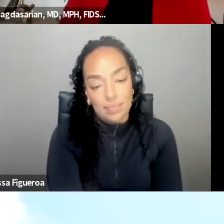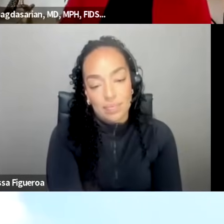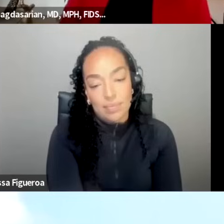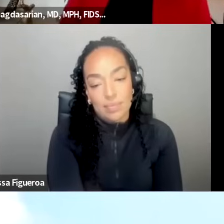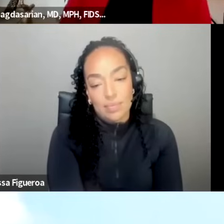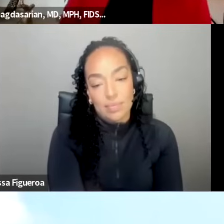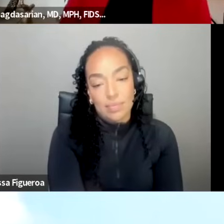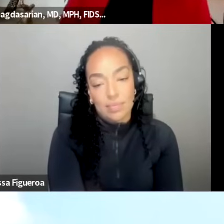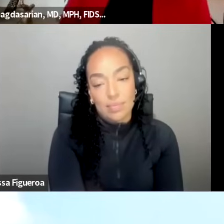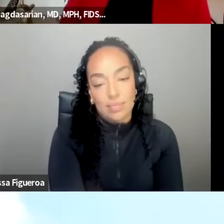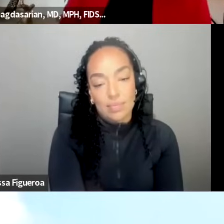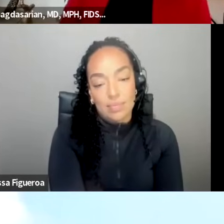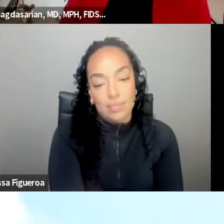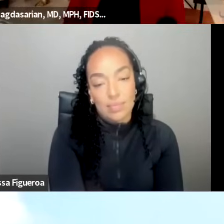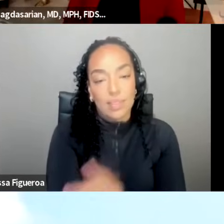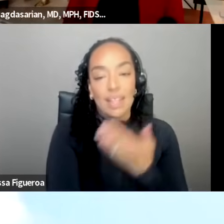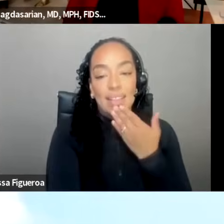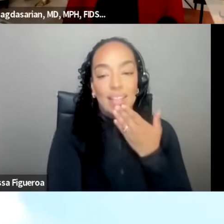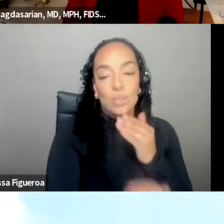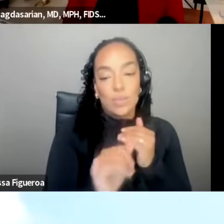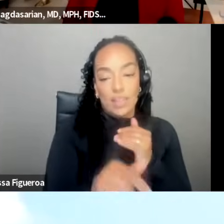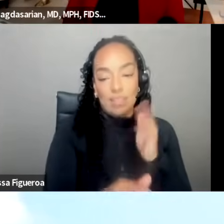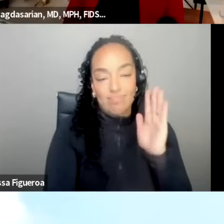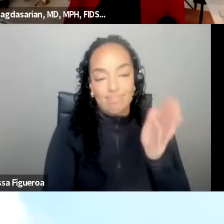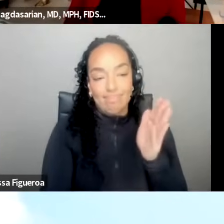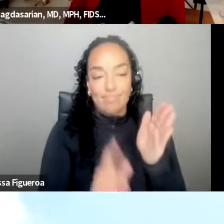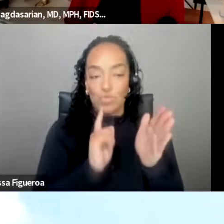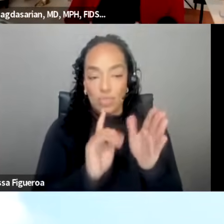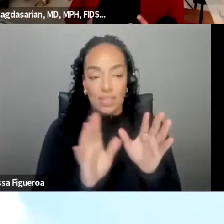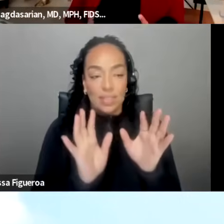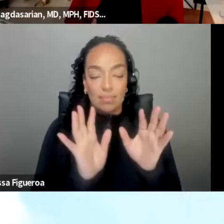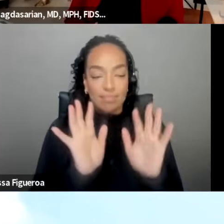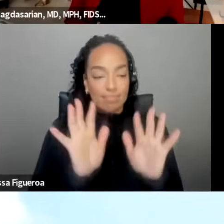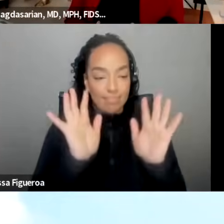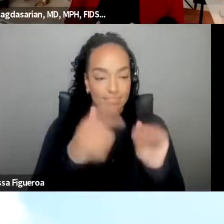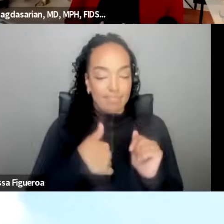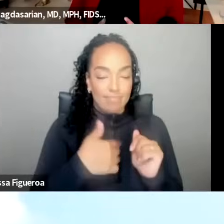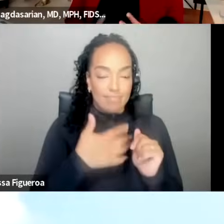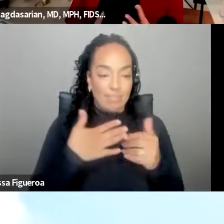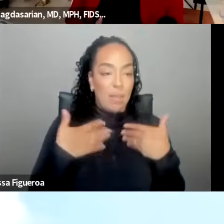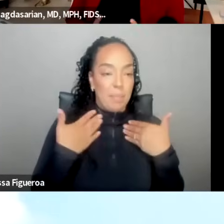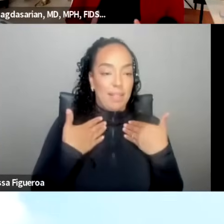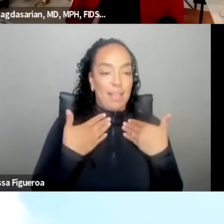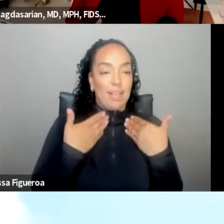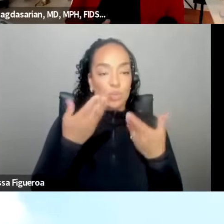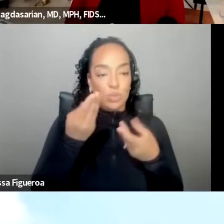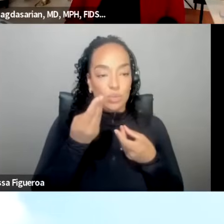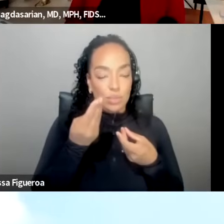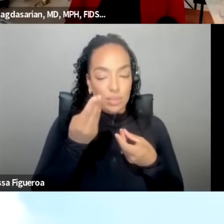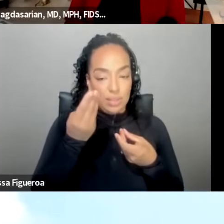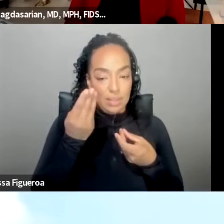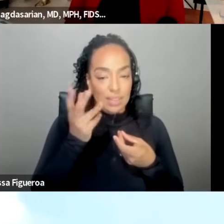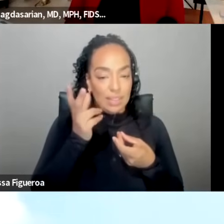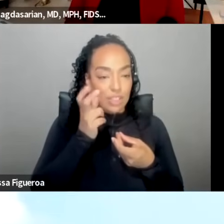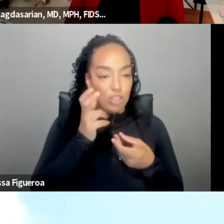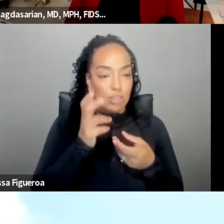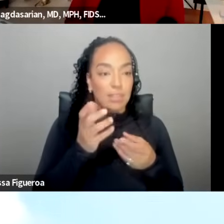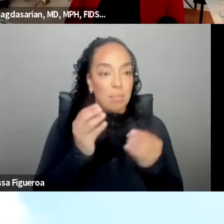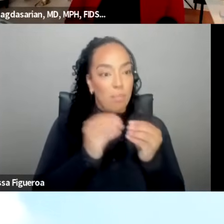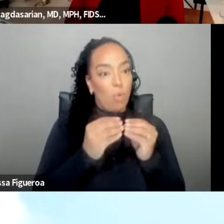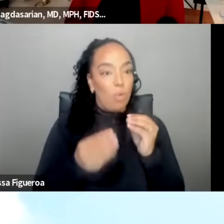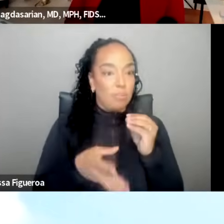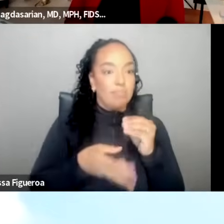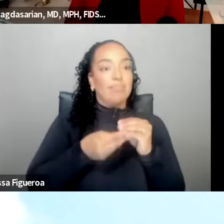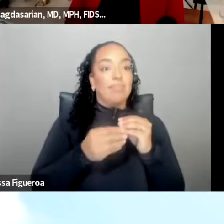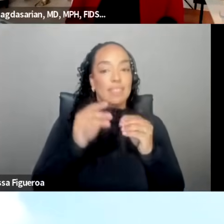so much. That presentation was excellent. And I'm so glad to hear about the additional studies that will be taking place. I think